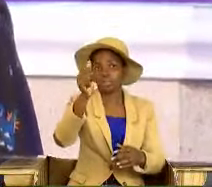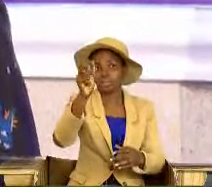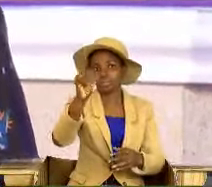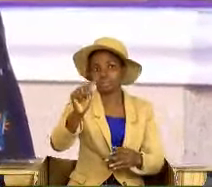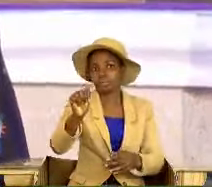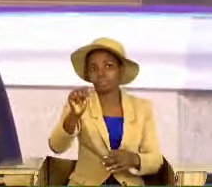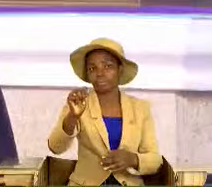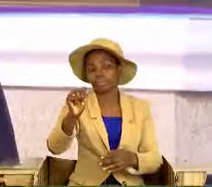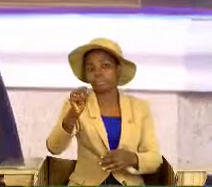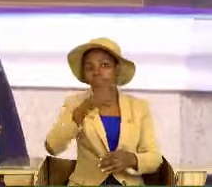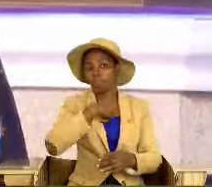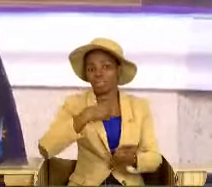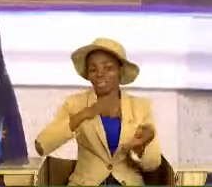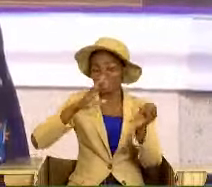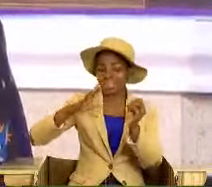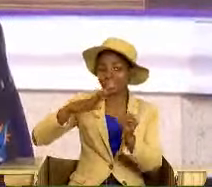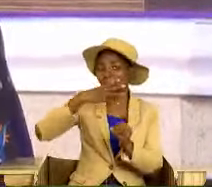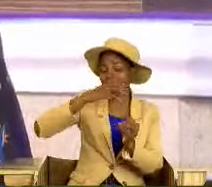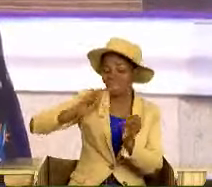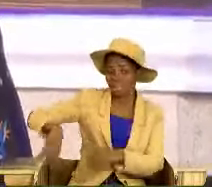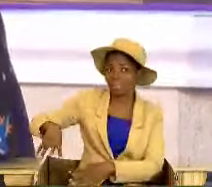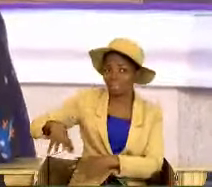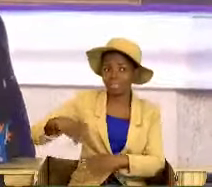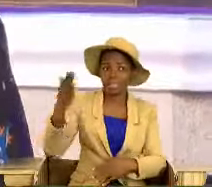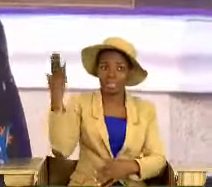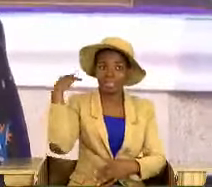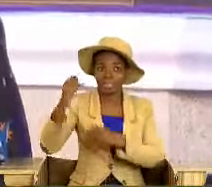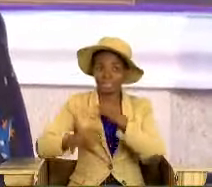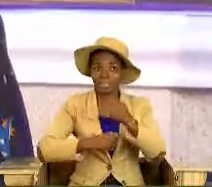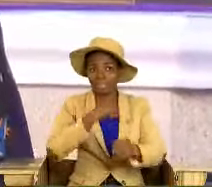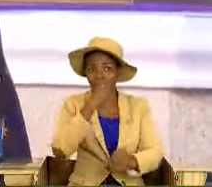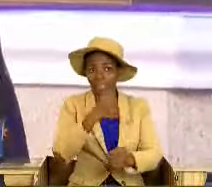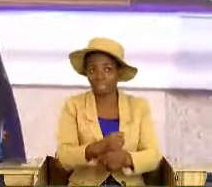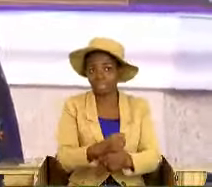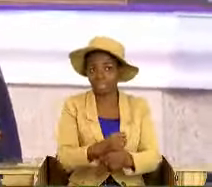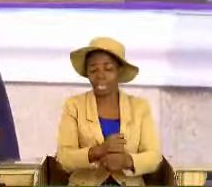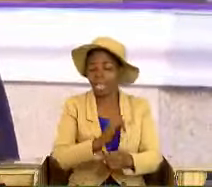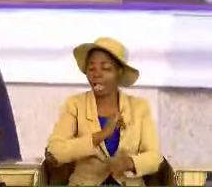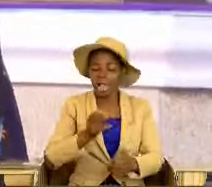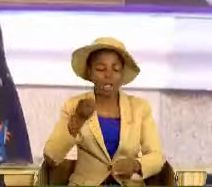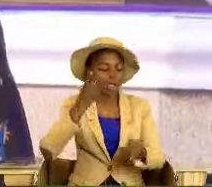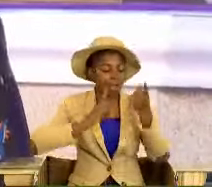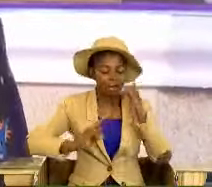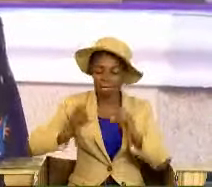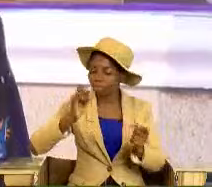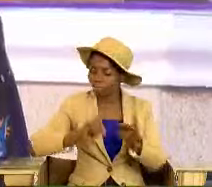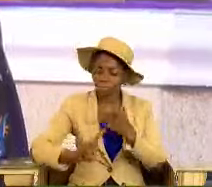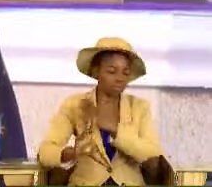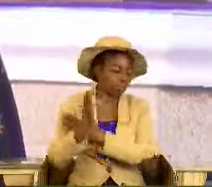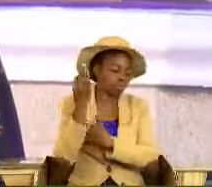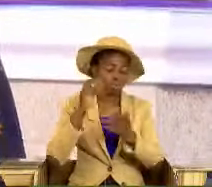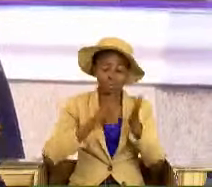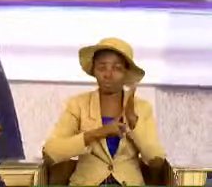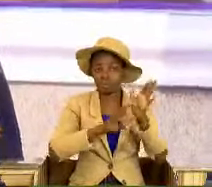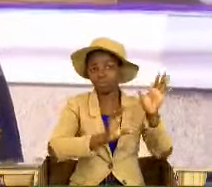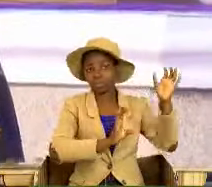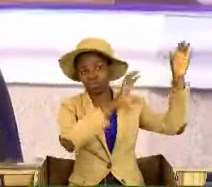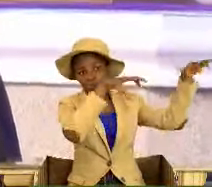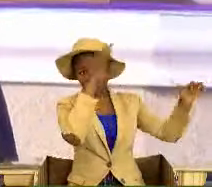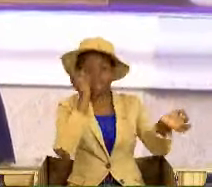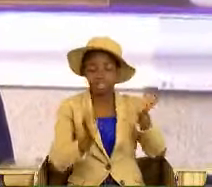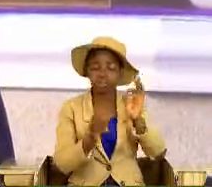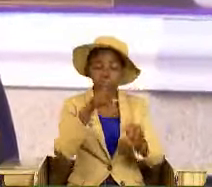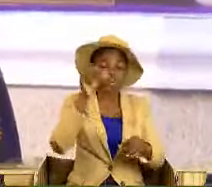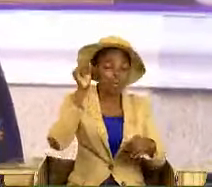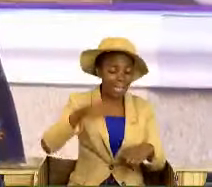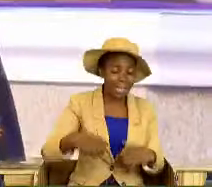tournament that same last year 31st to1st I cry onto the God of this mountain that if you can give me a new